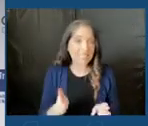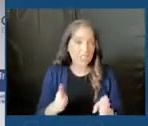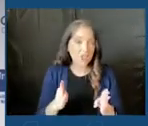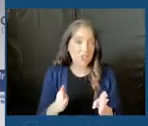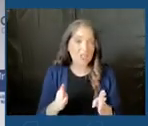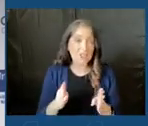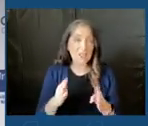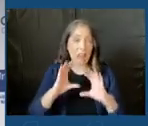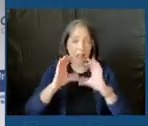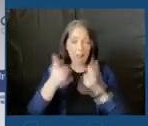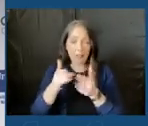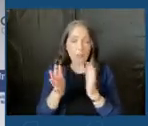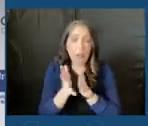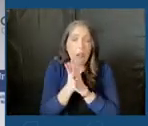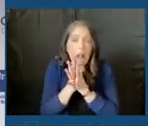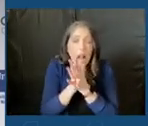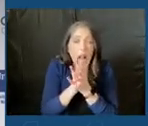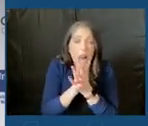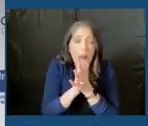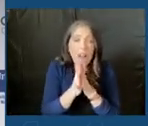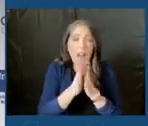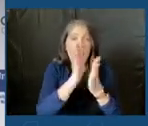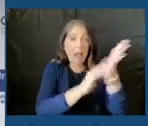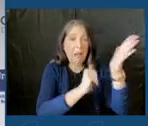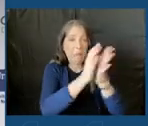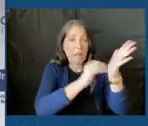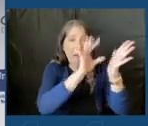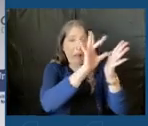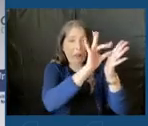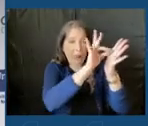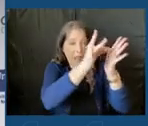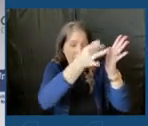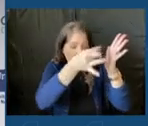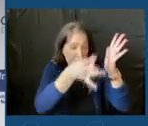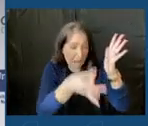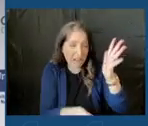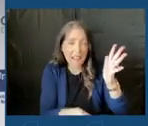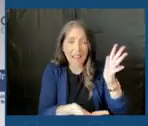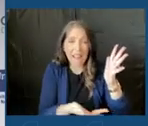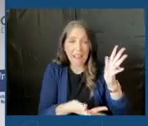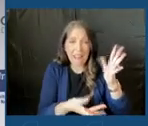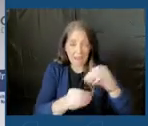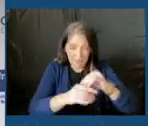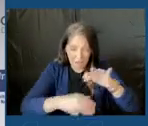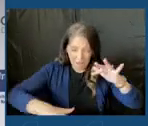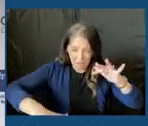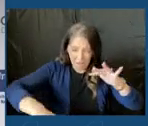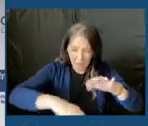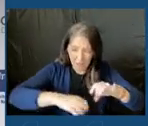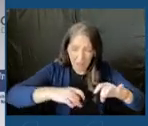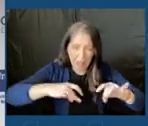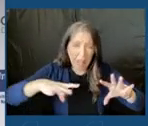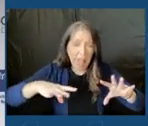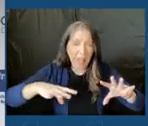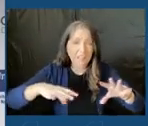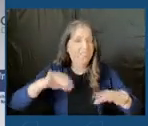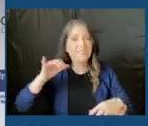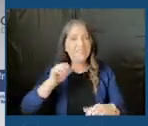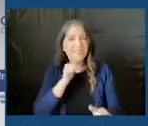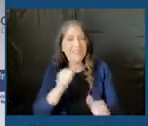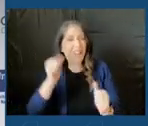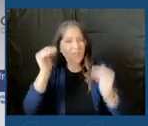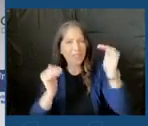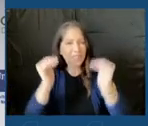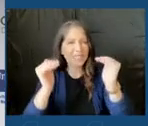the walls and the linoleum's as crappy as it's been since the 1950s, that is not justice. That's not the same environment those kids